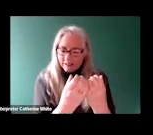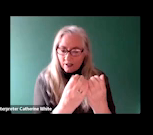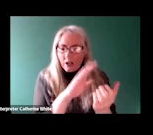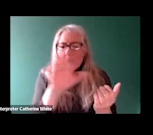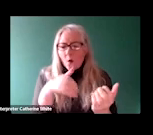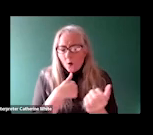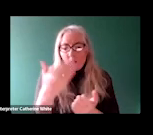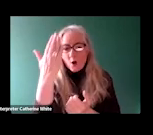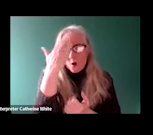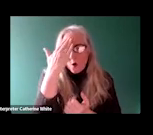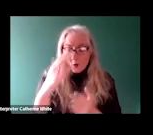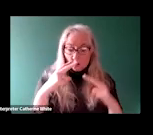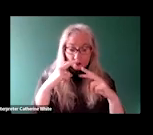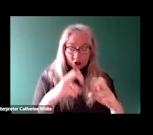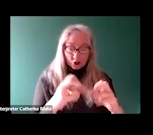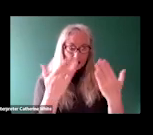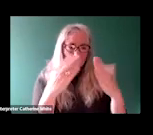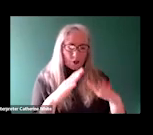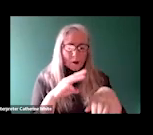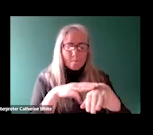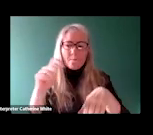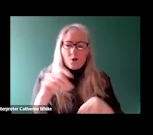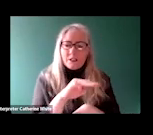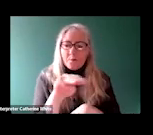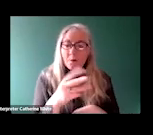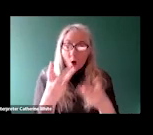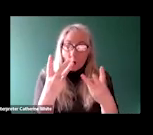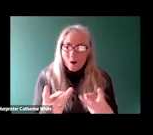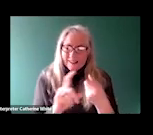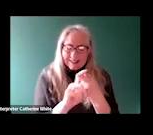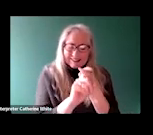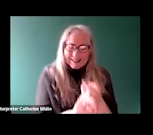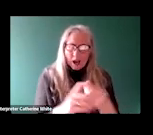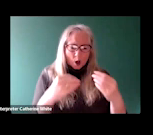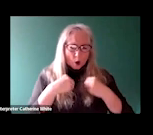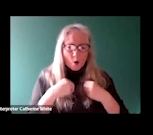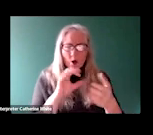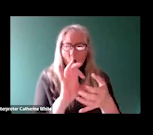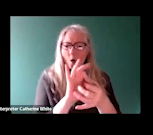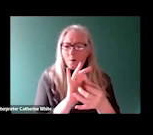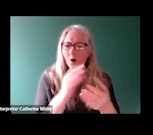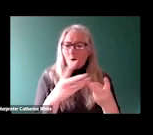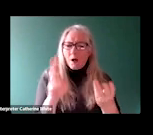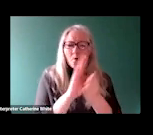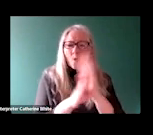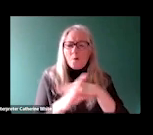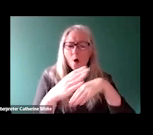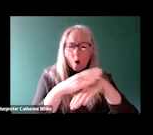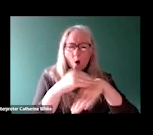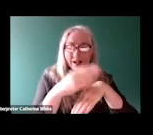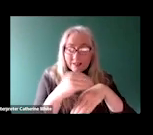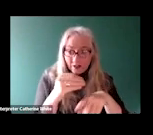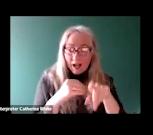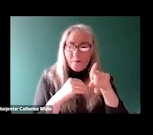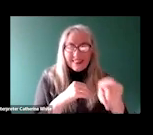know that research shows that the majority of people want to remain in their own home as they age. However, this desire is